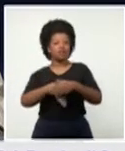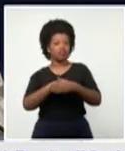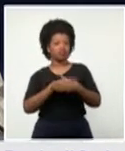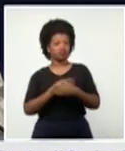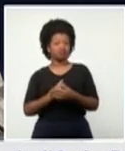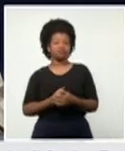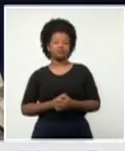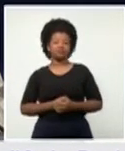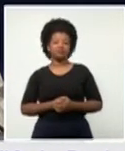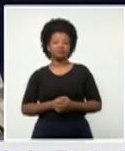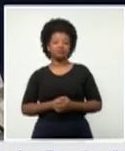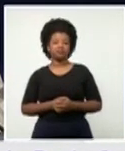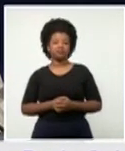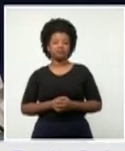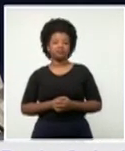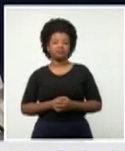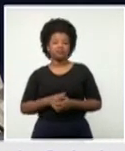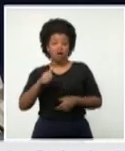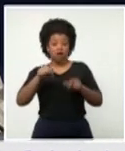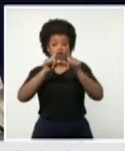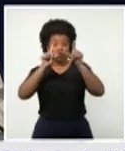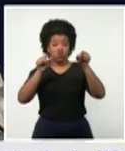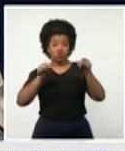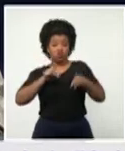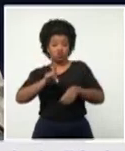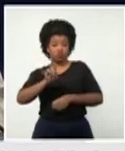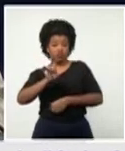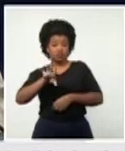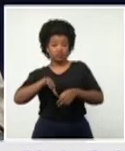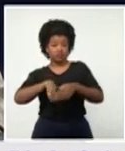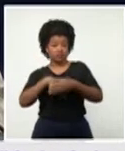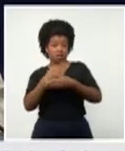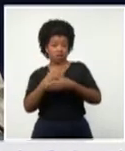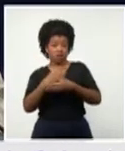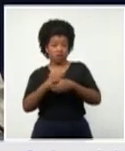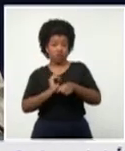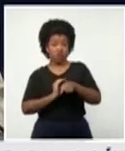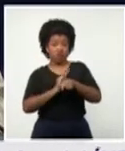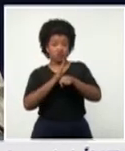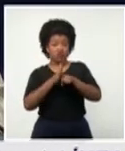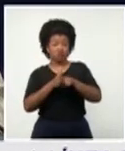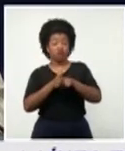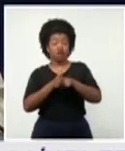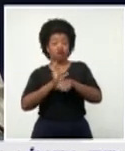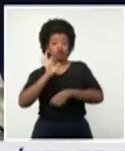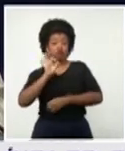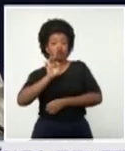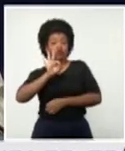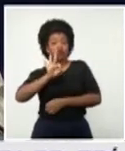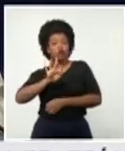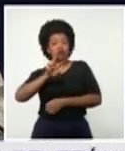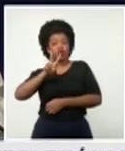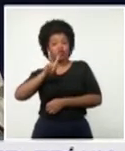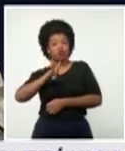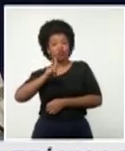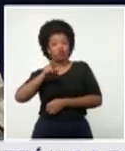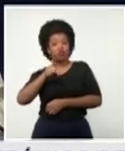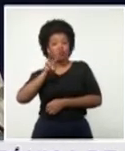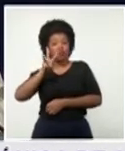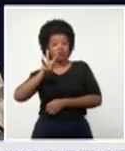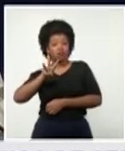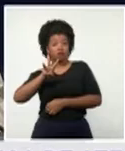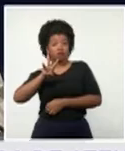of the pandemic on the island over the last 15 days. And we found out that over the last 15 days